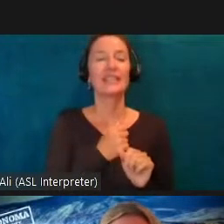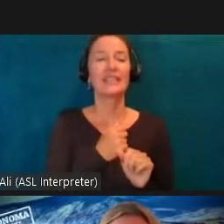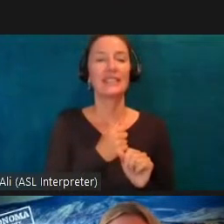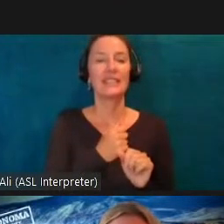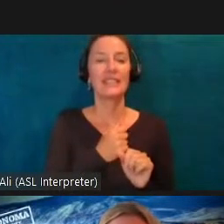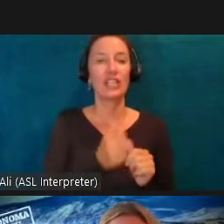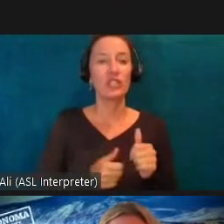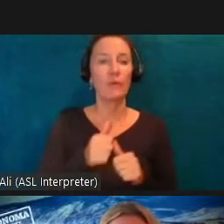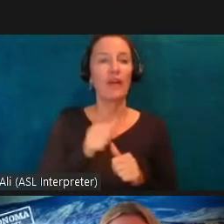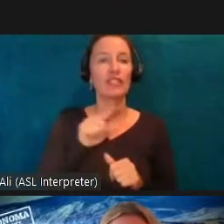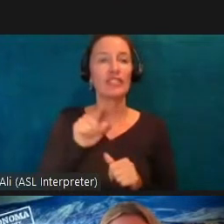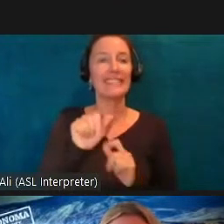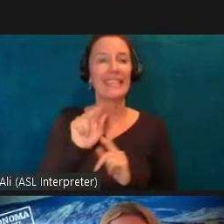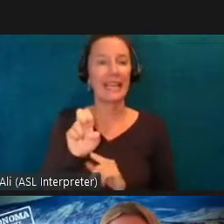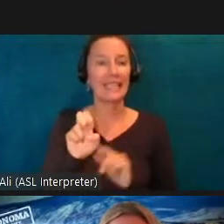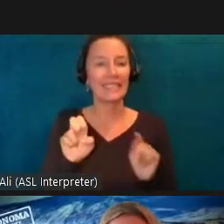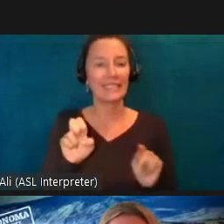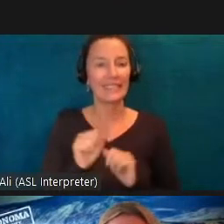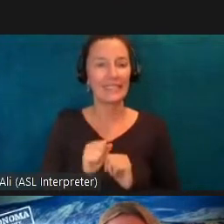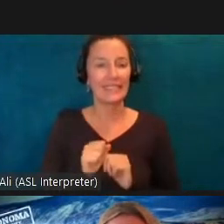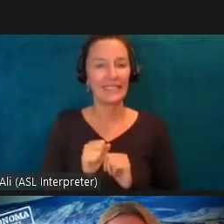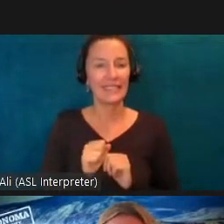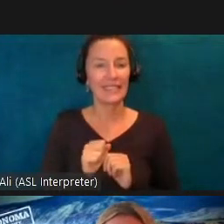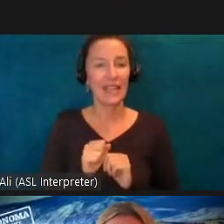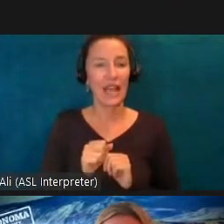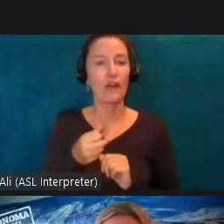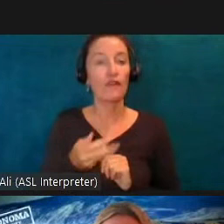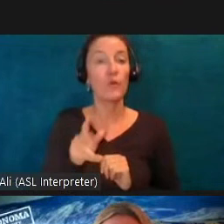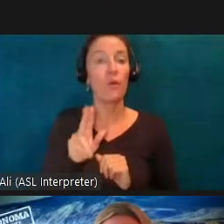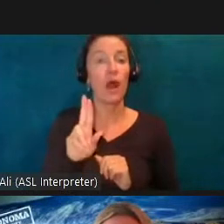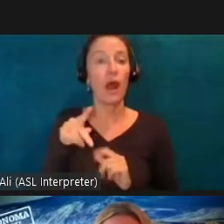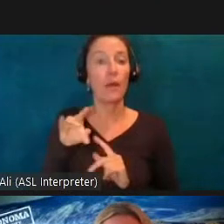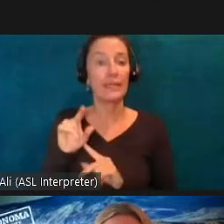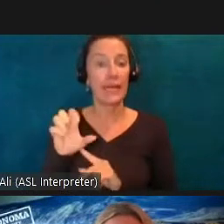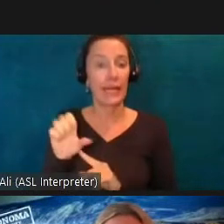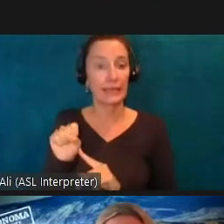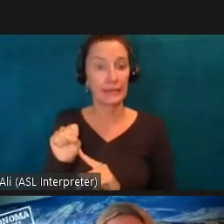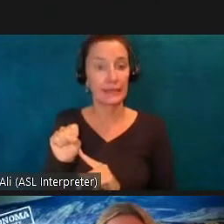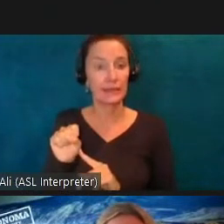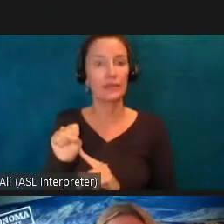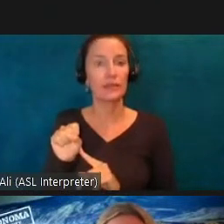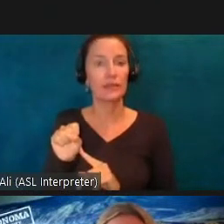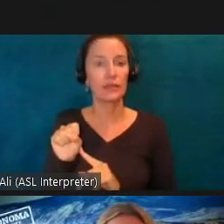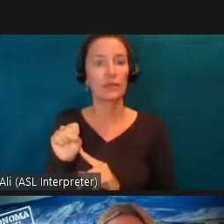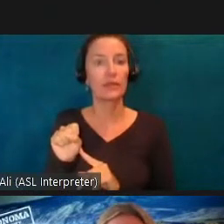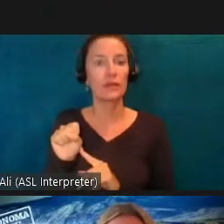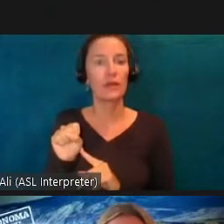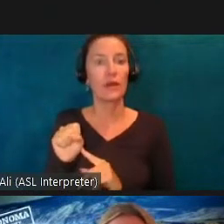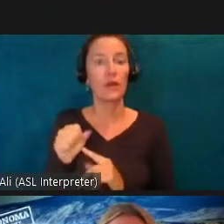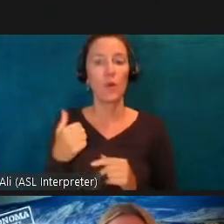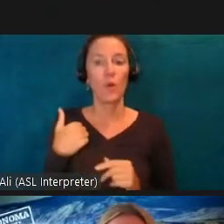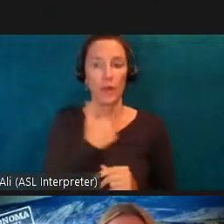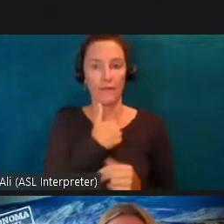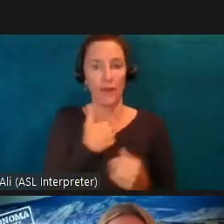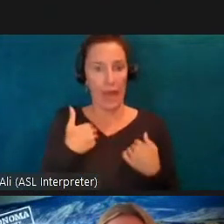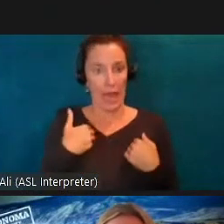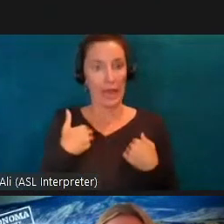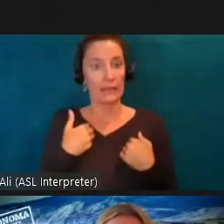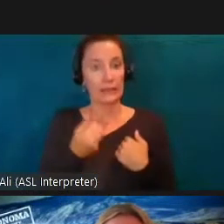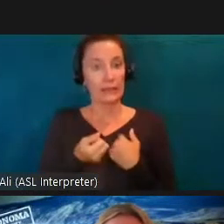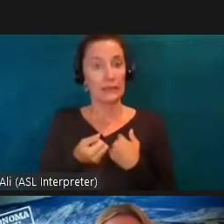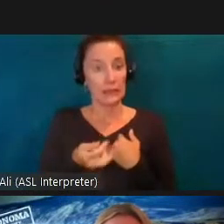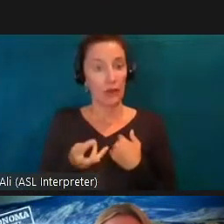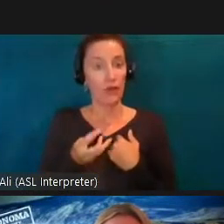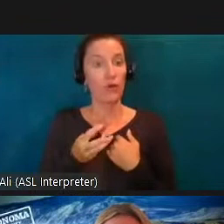Yeah. Just a couple of updates. We've had a number of homeless people who, of course,